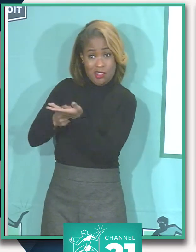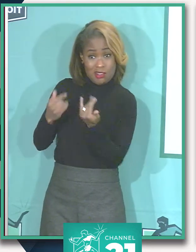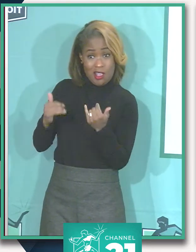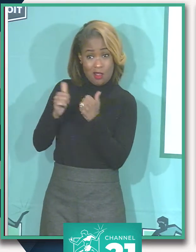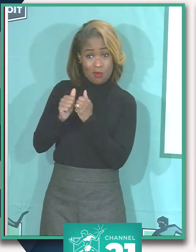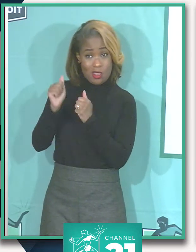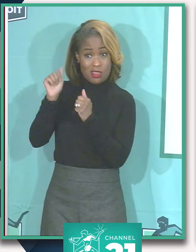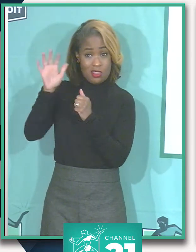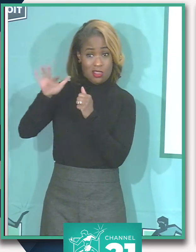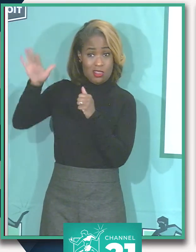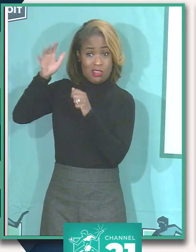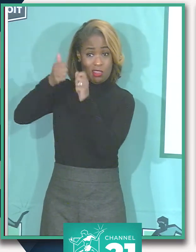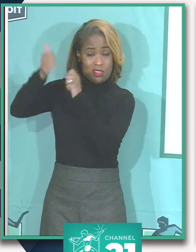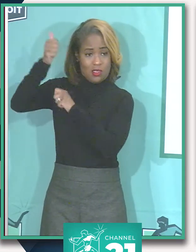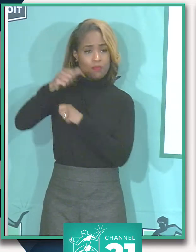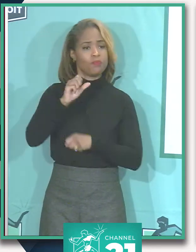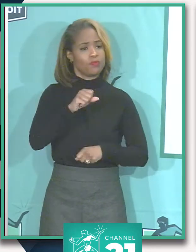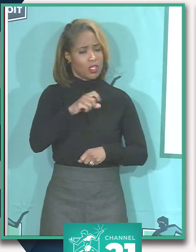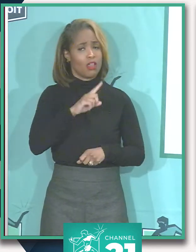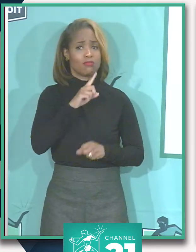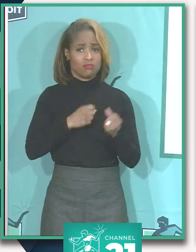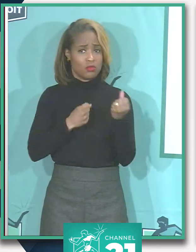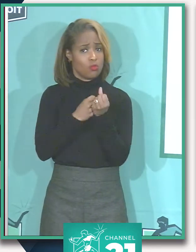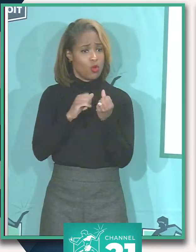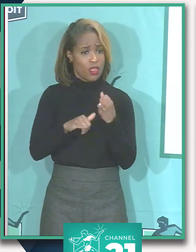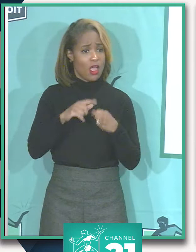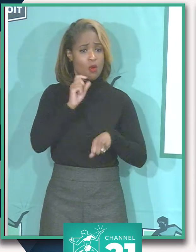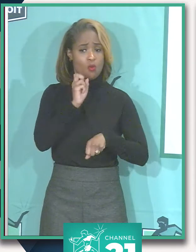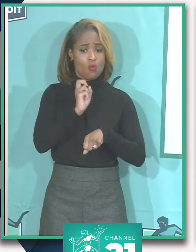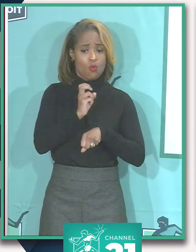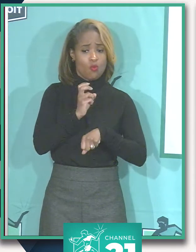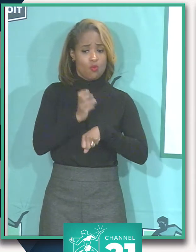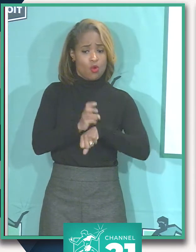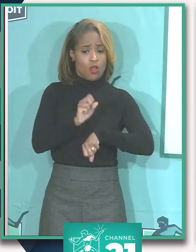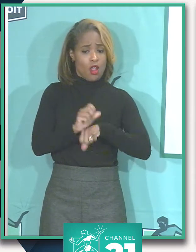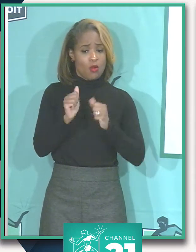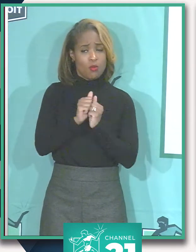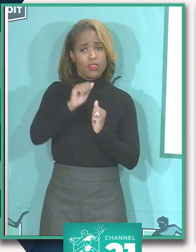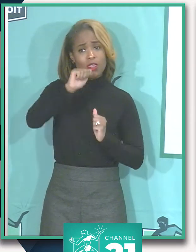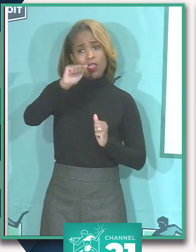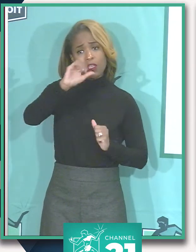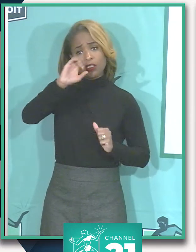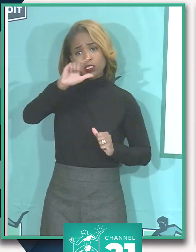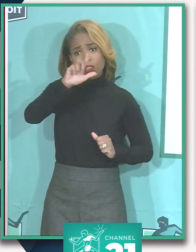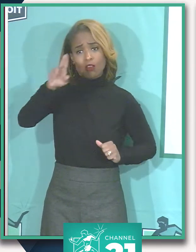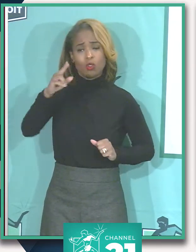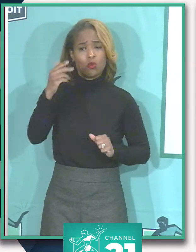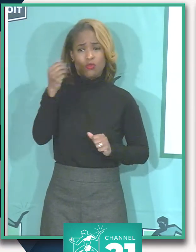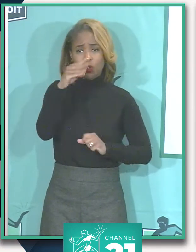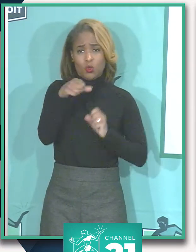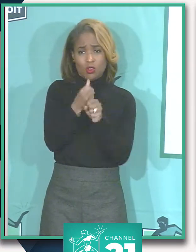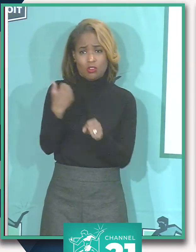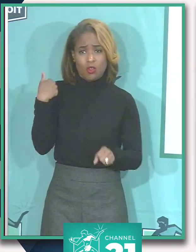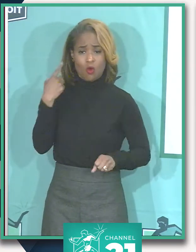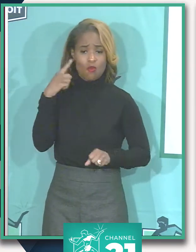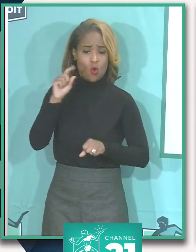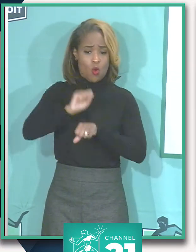do support it. I worked really hard with SEIU a couple years ago for the